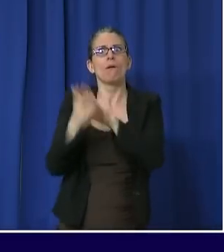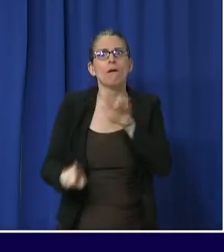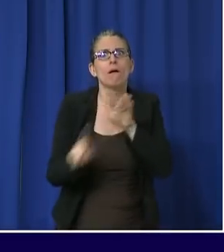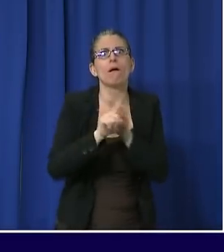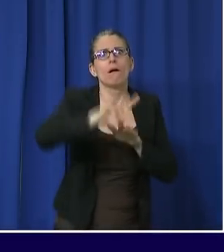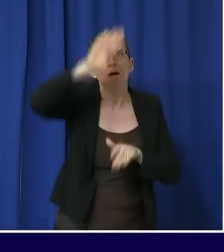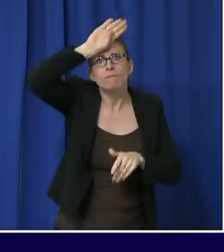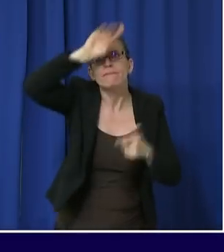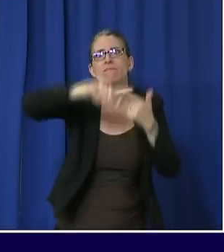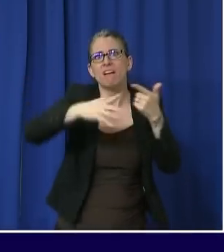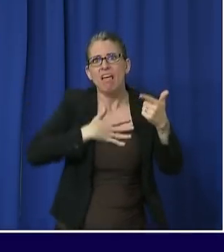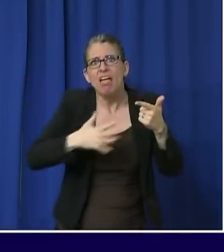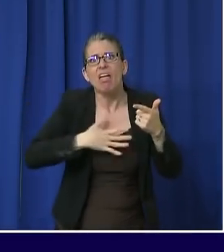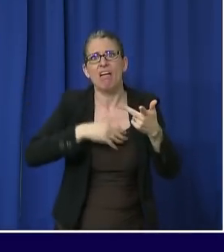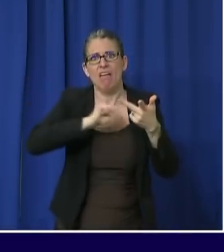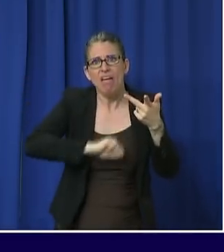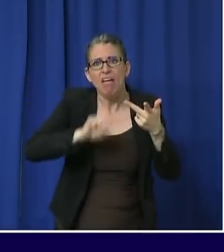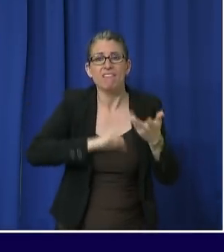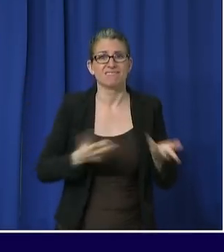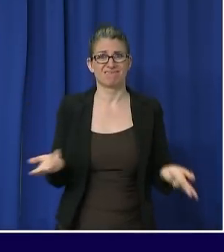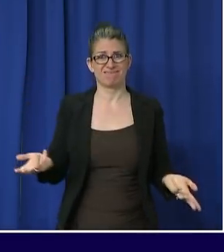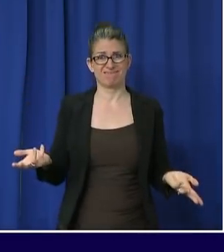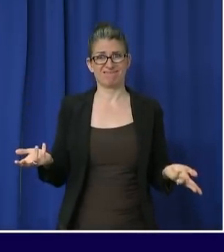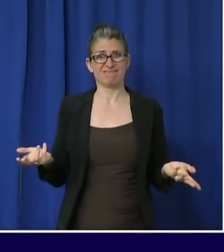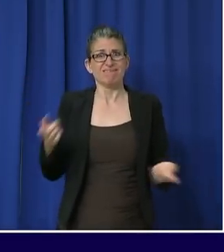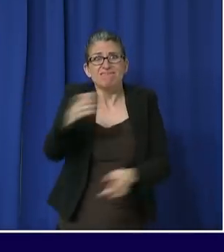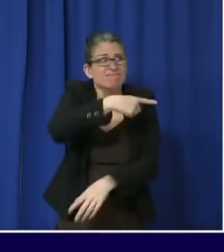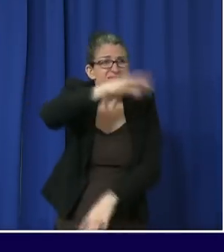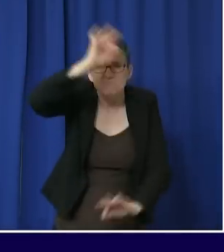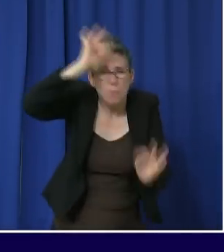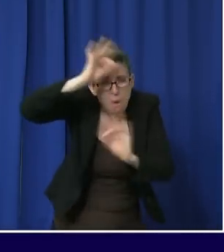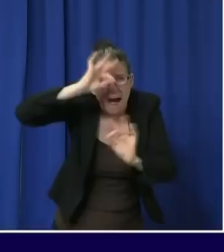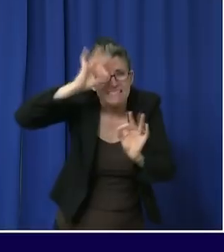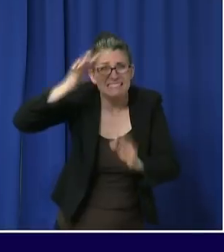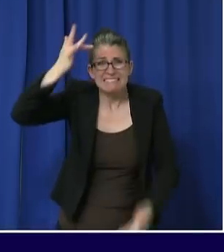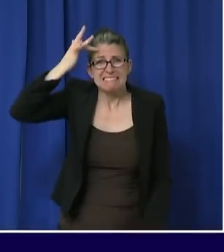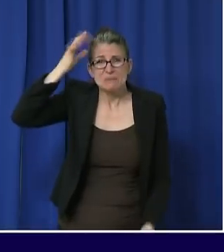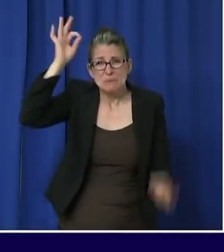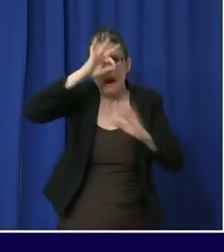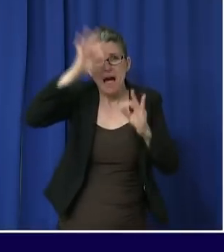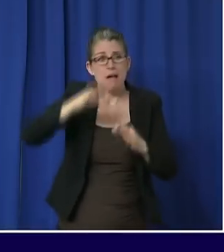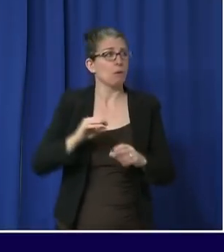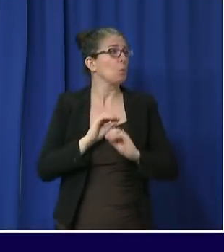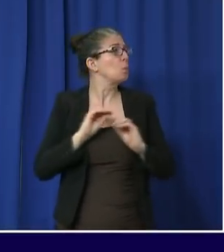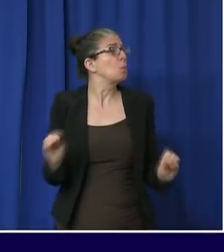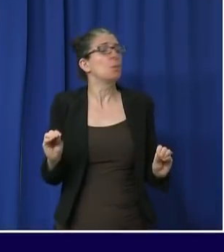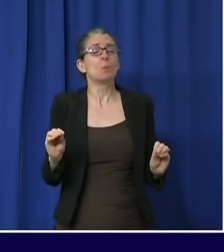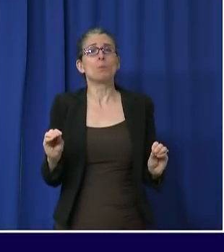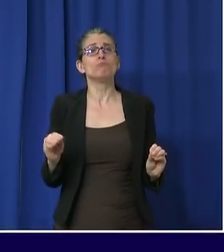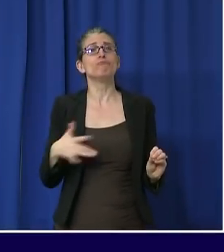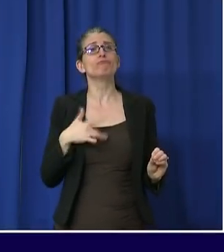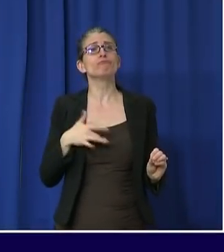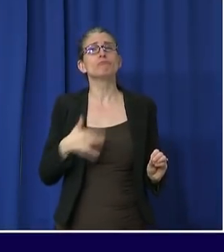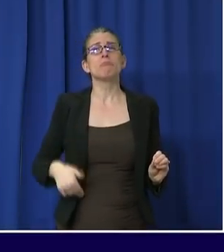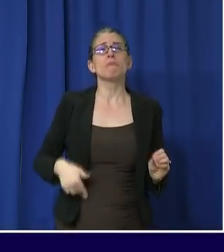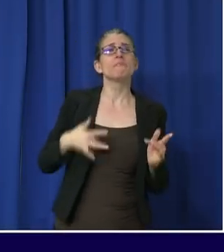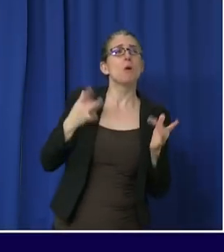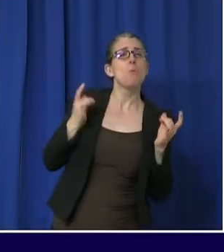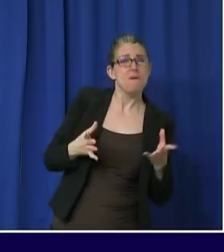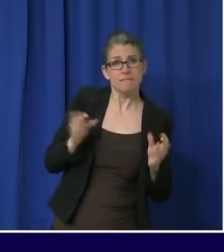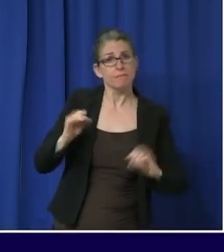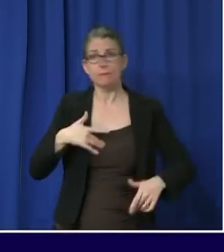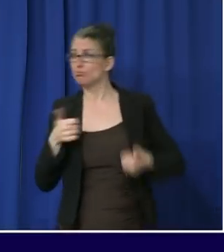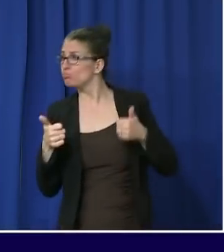transmitting the disease before they know they've got it. That makes it much more challenging from a control